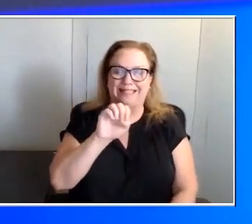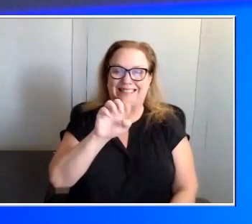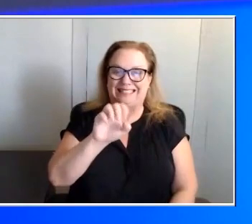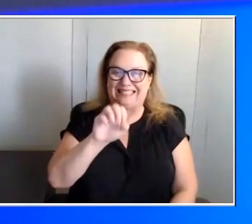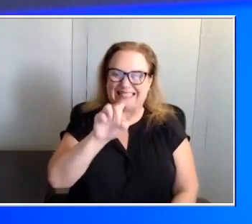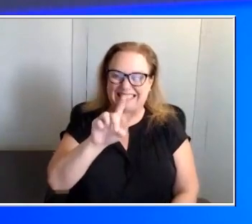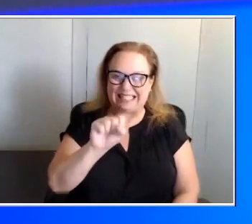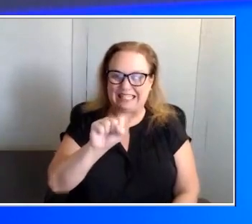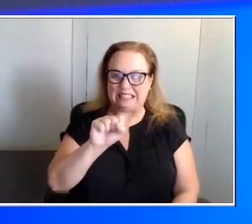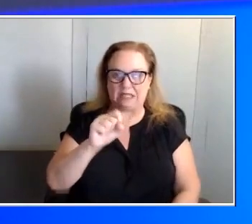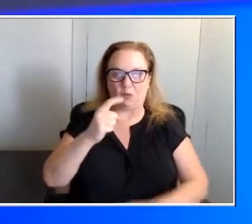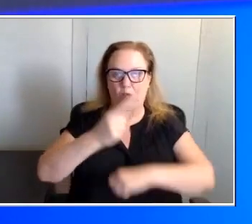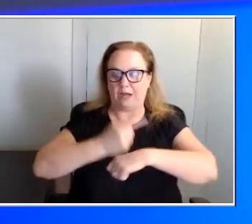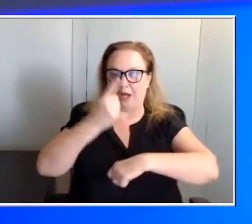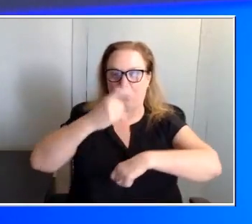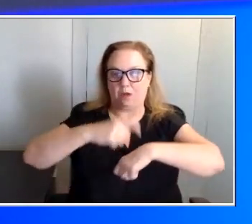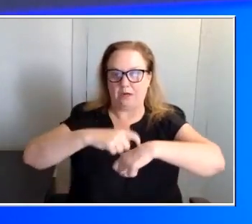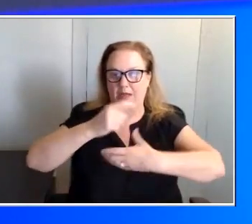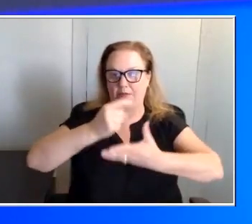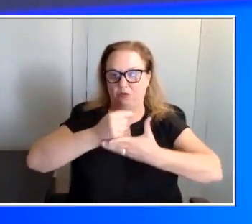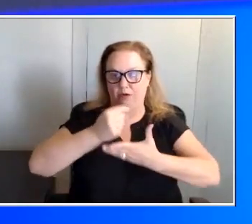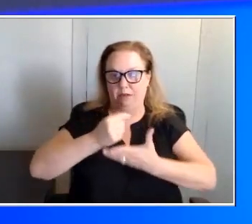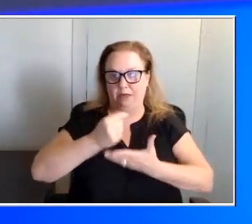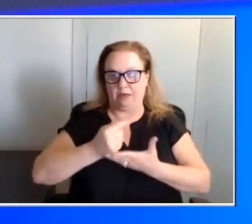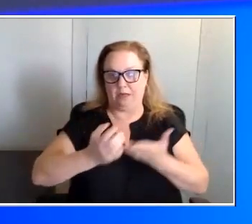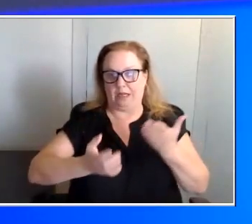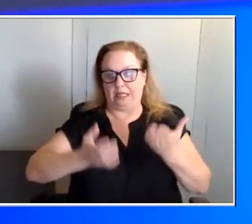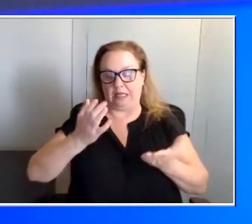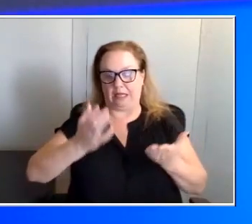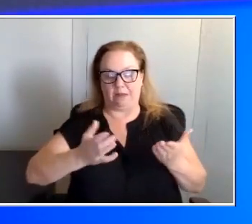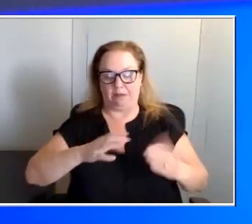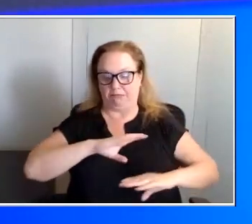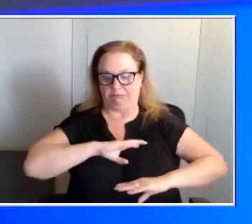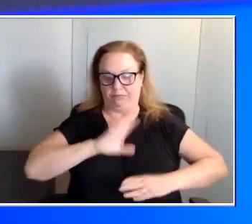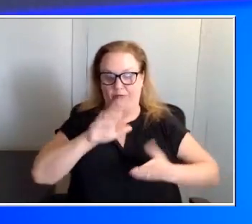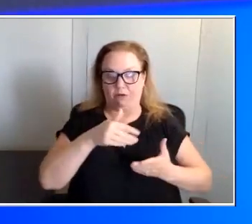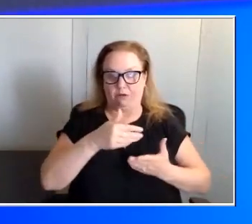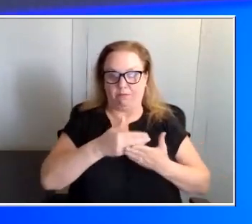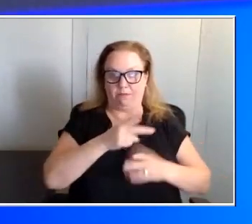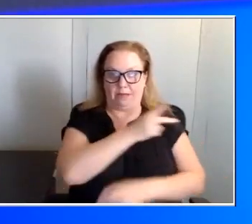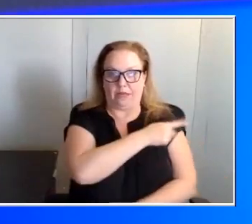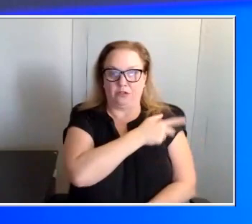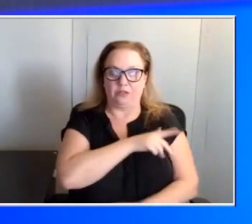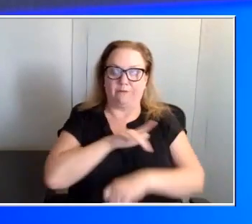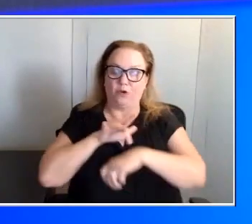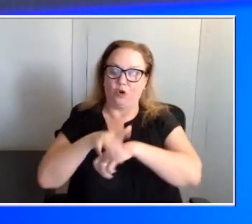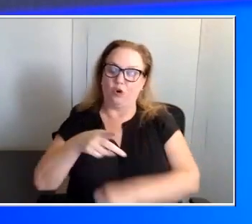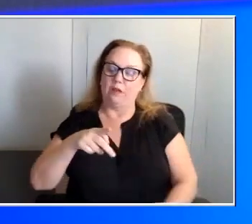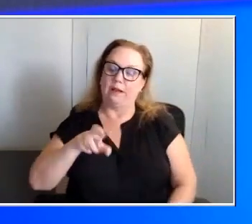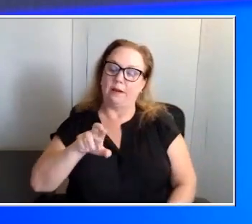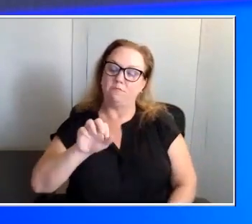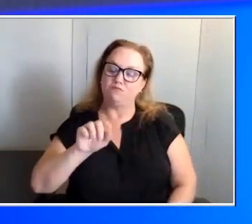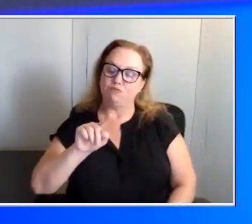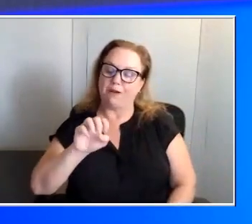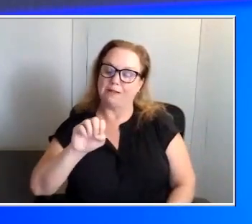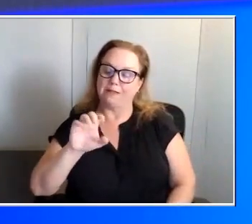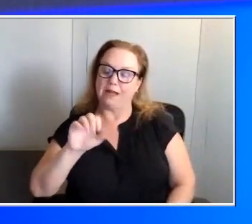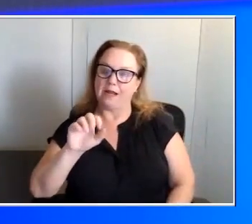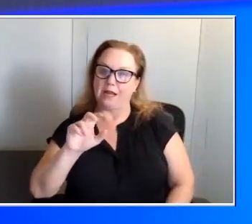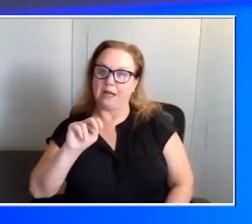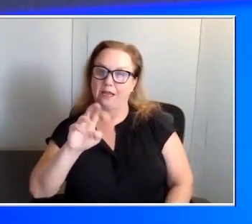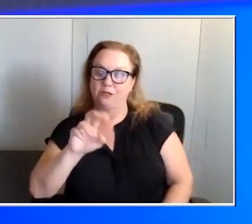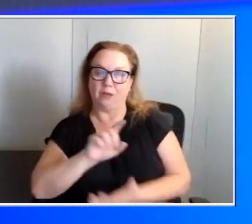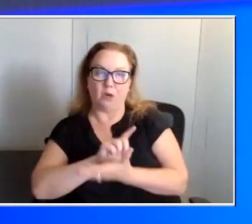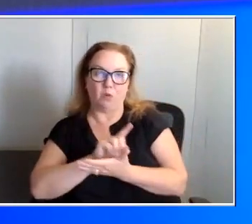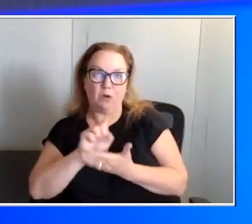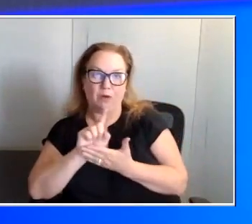one-day, one-time treatment, and that may be appealing to a lot of patients. We also have for early prostate cancer, a treatment that's just 1 week, 5